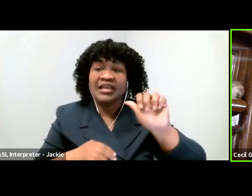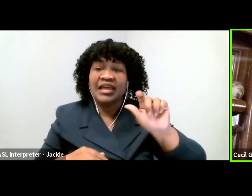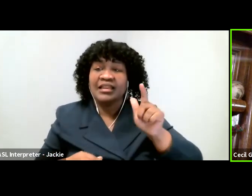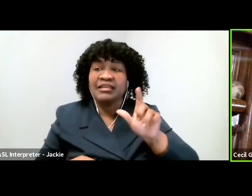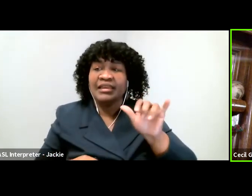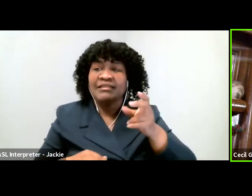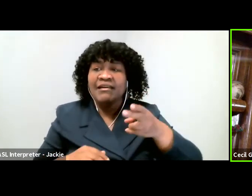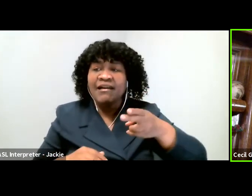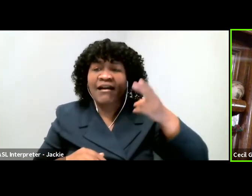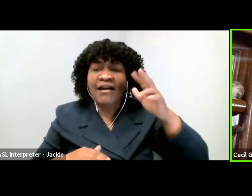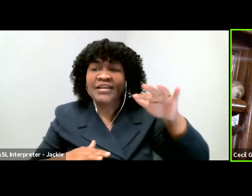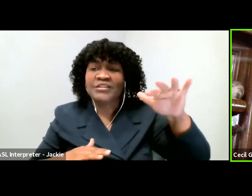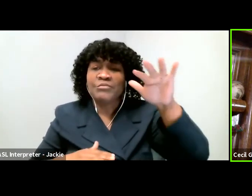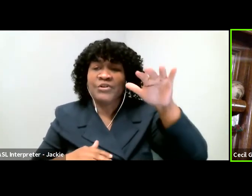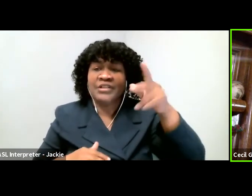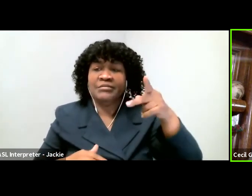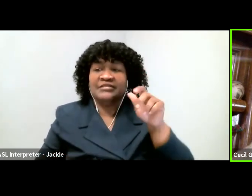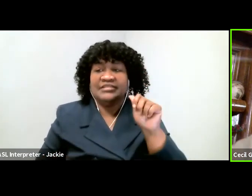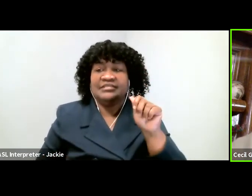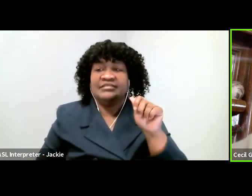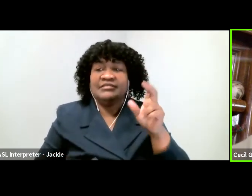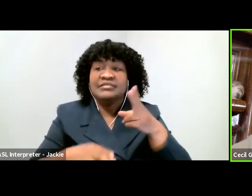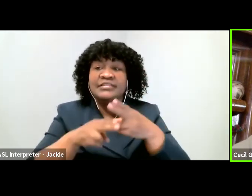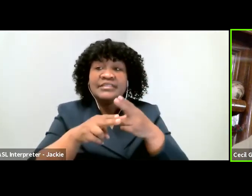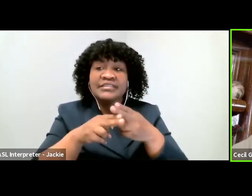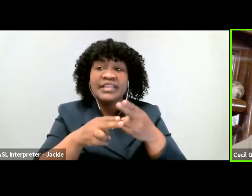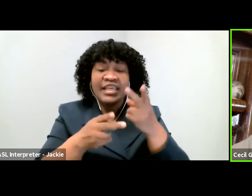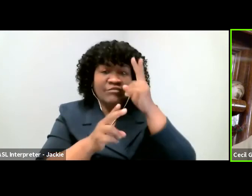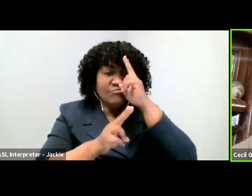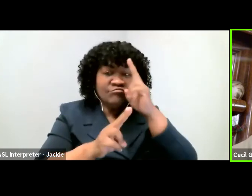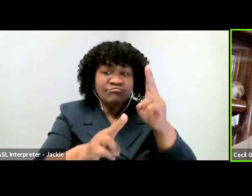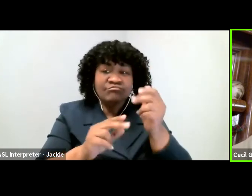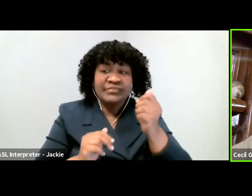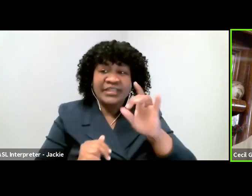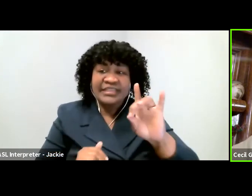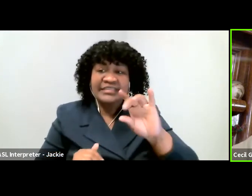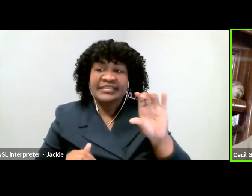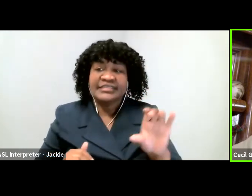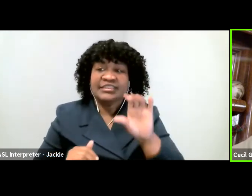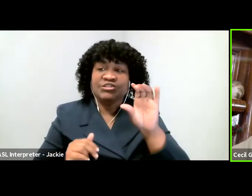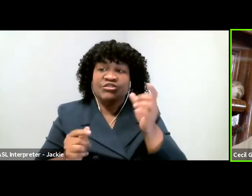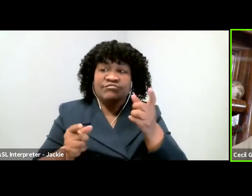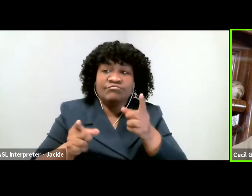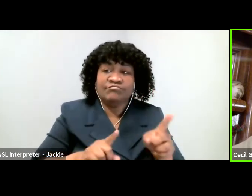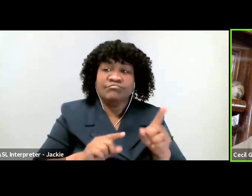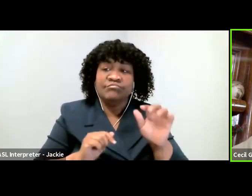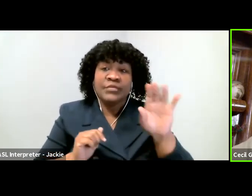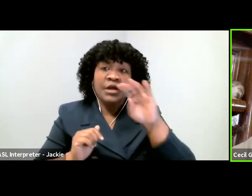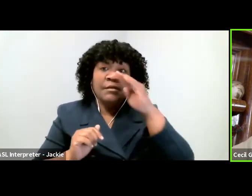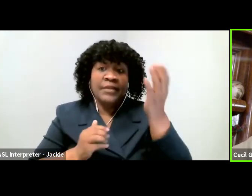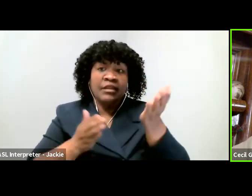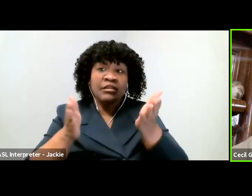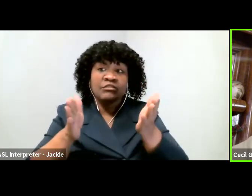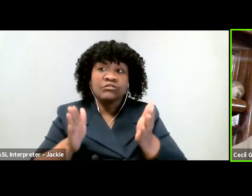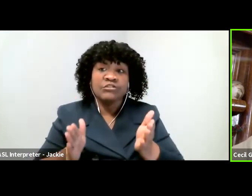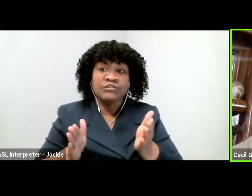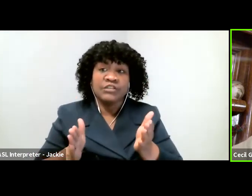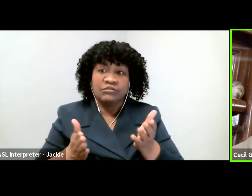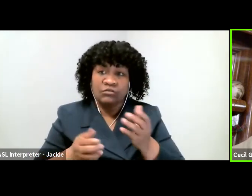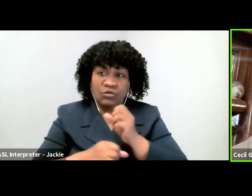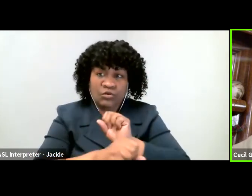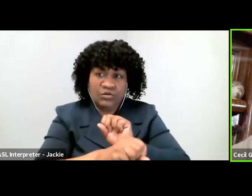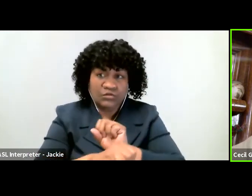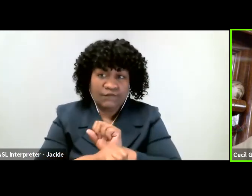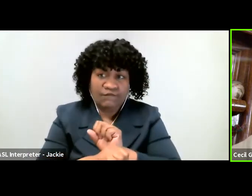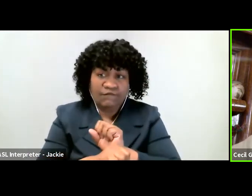the Commonwealth of Pennsylvania. Its name commemorates an 18th century incident in which a Black servant or